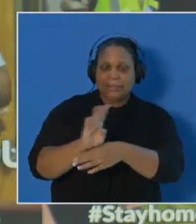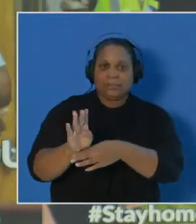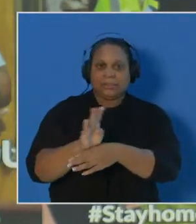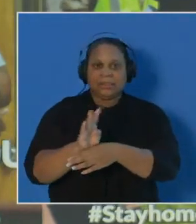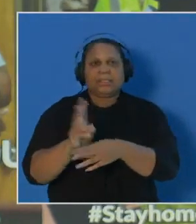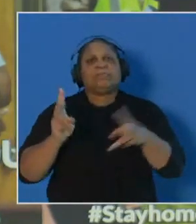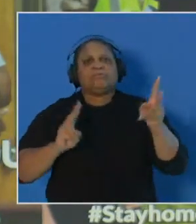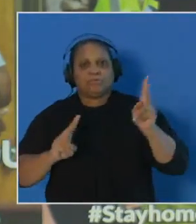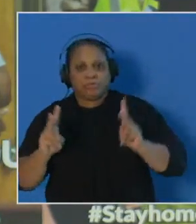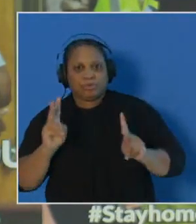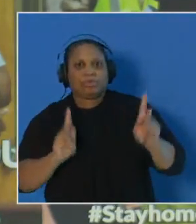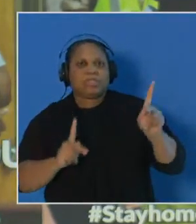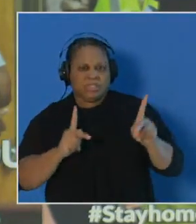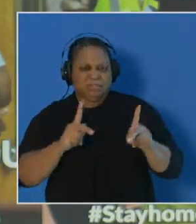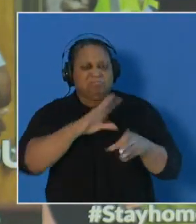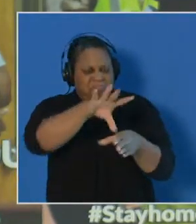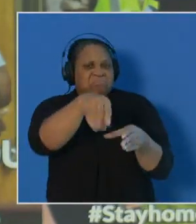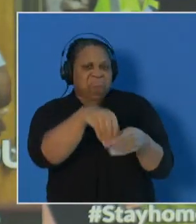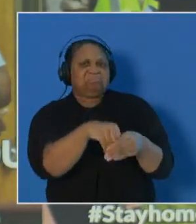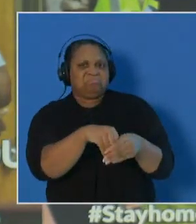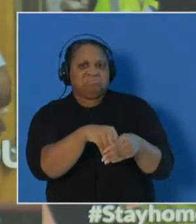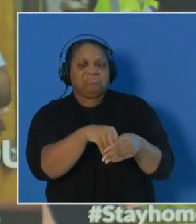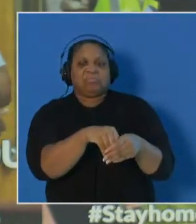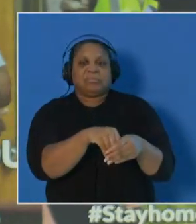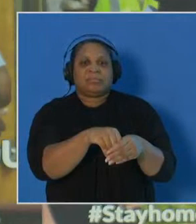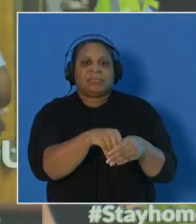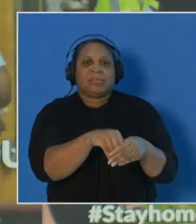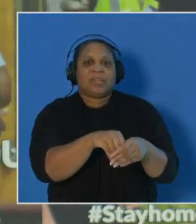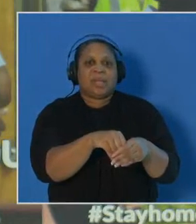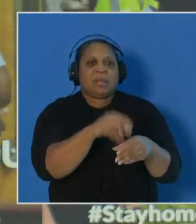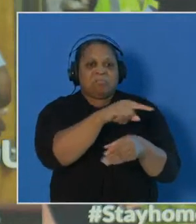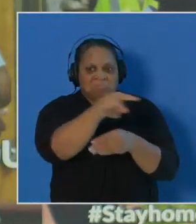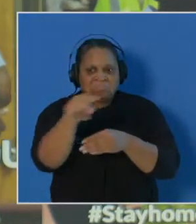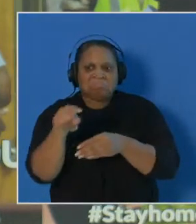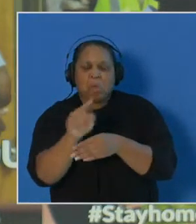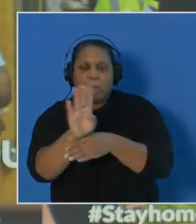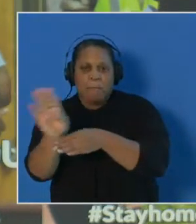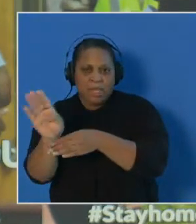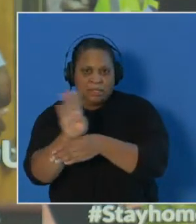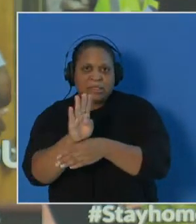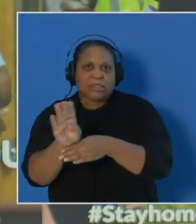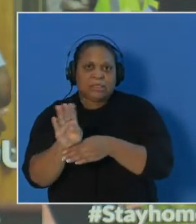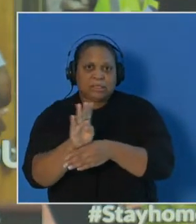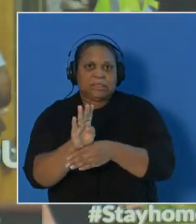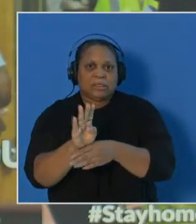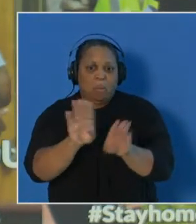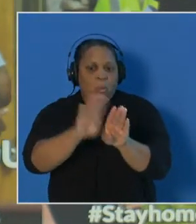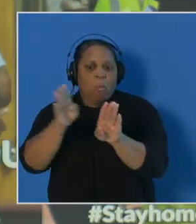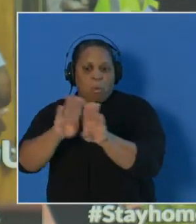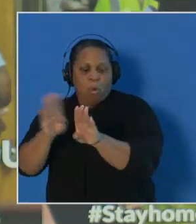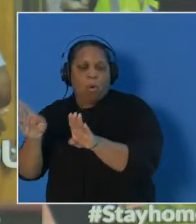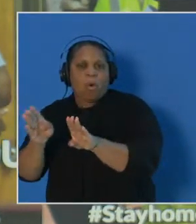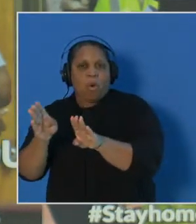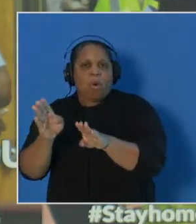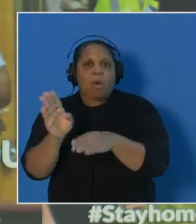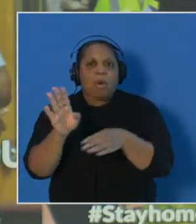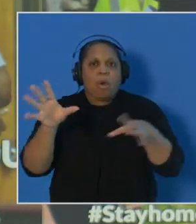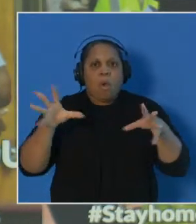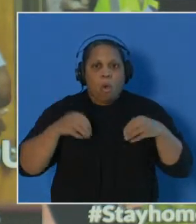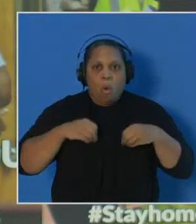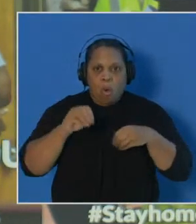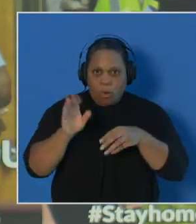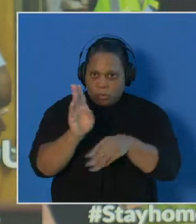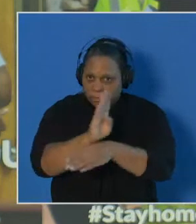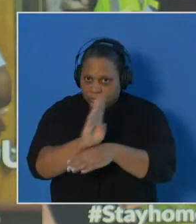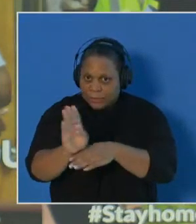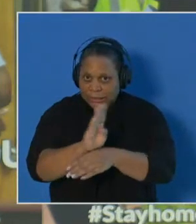and tourists to be a part and participate in those particular businesses. Bermuda's entrepreneurs, workers, and people